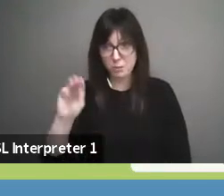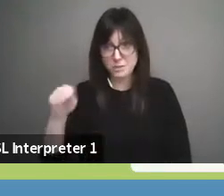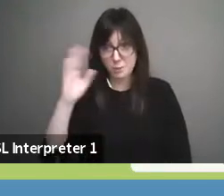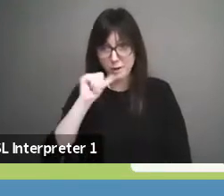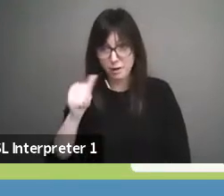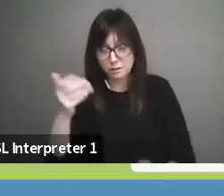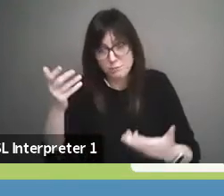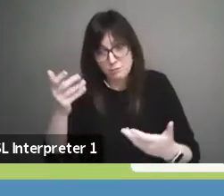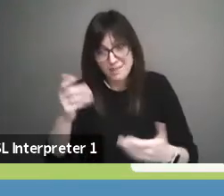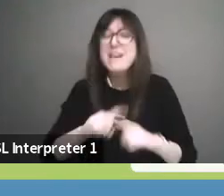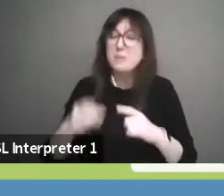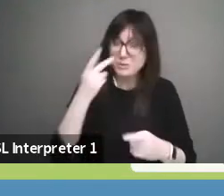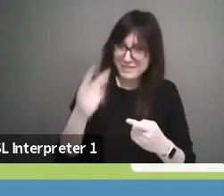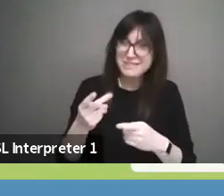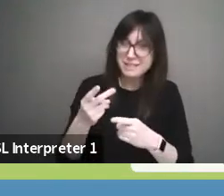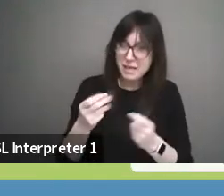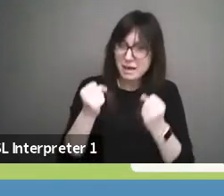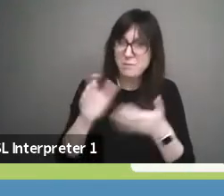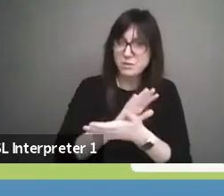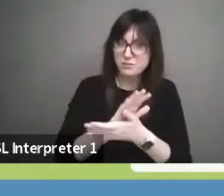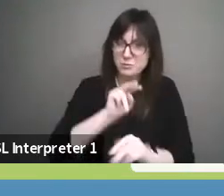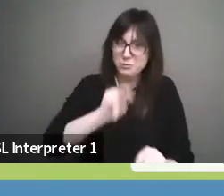long someone actually engages with your content.